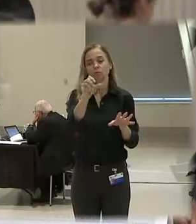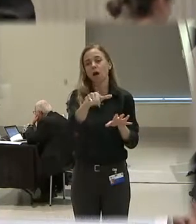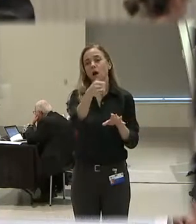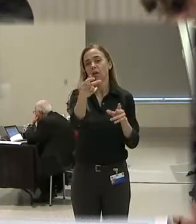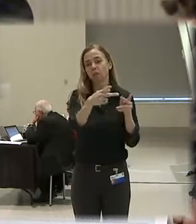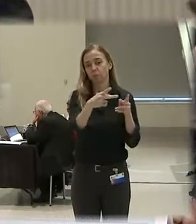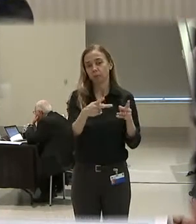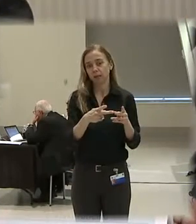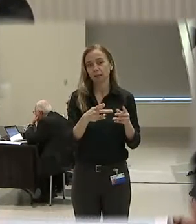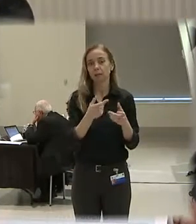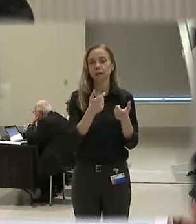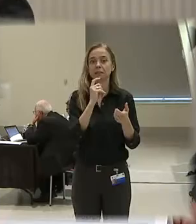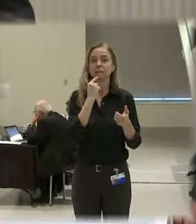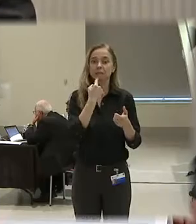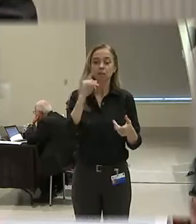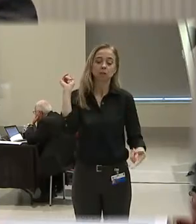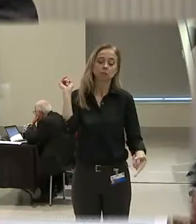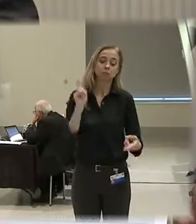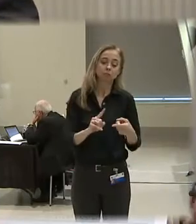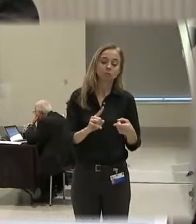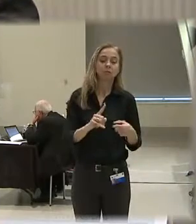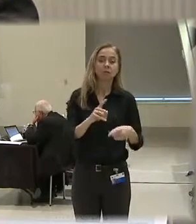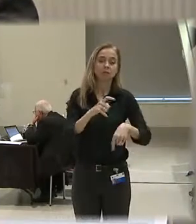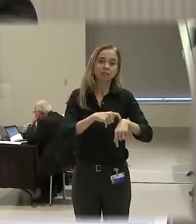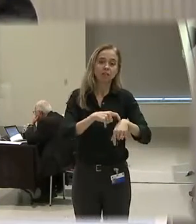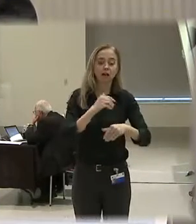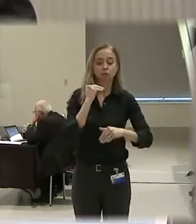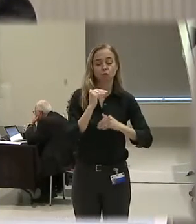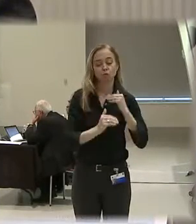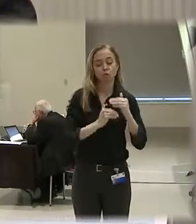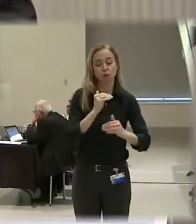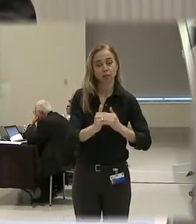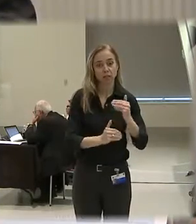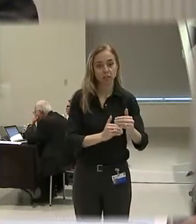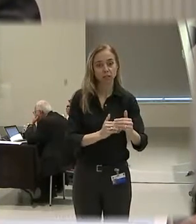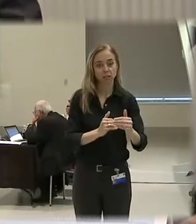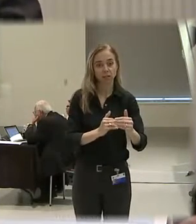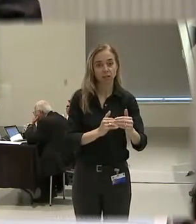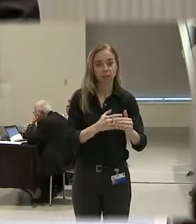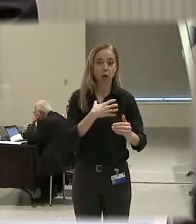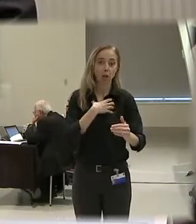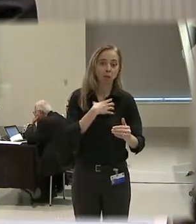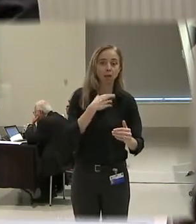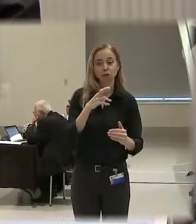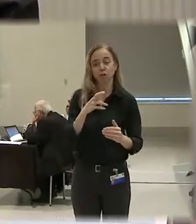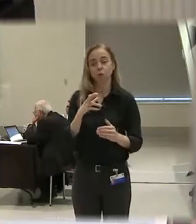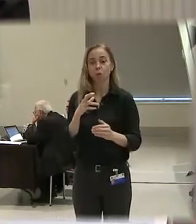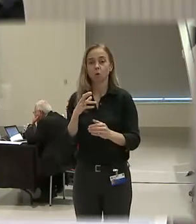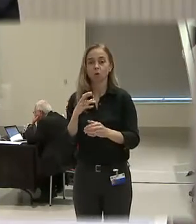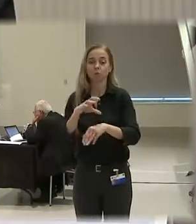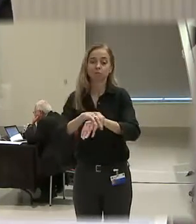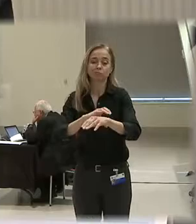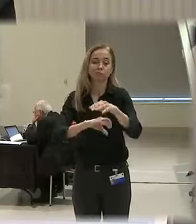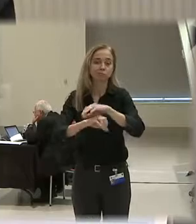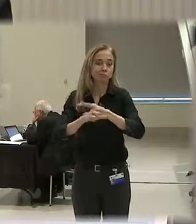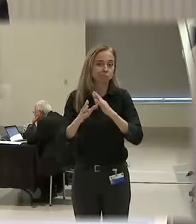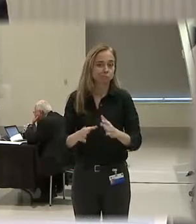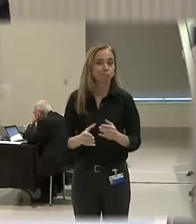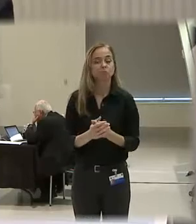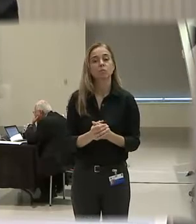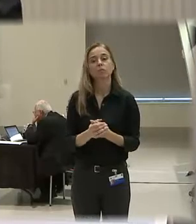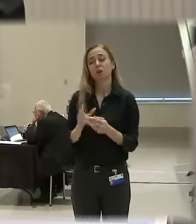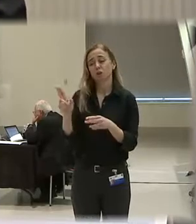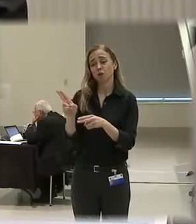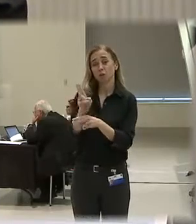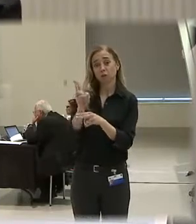significantly reduced the amount of time to process prisoners and significantly reduced complaints. Regarding use of